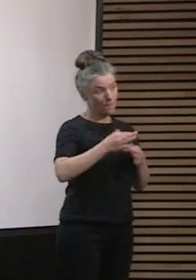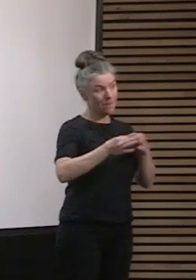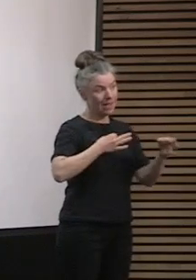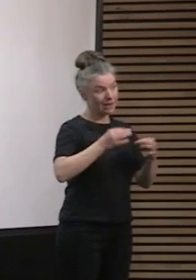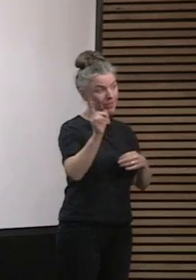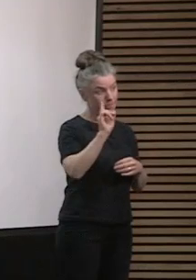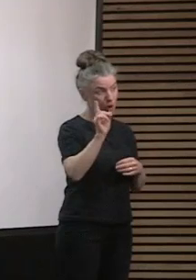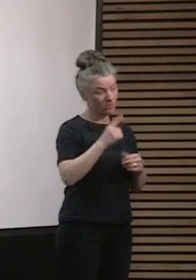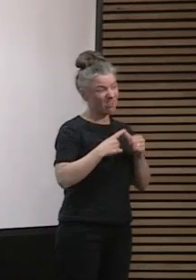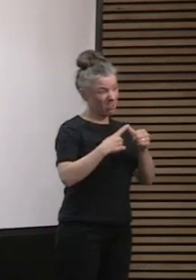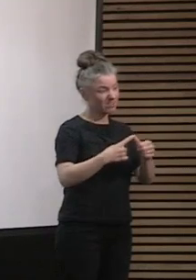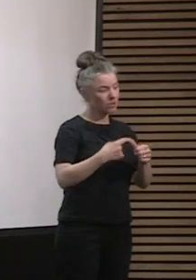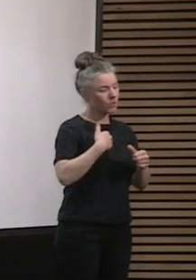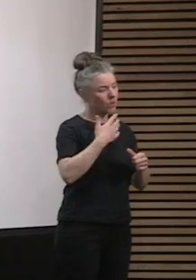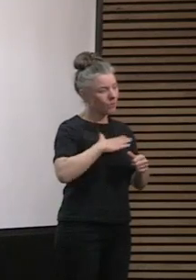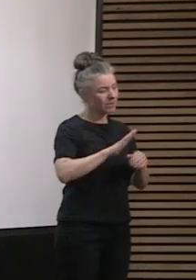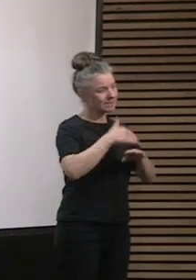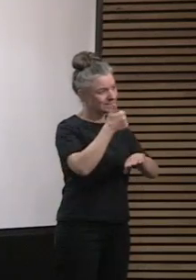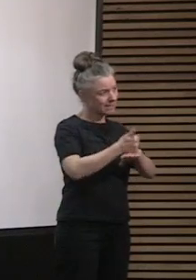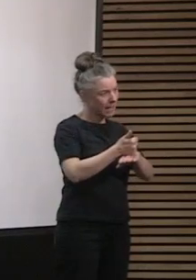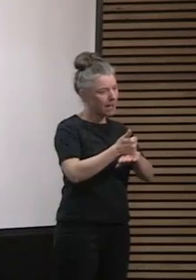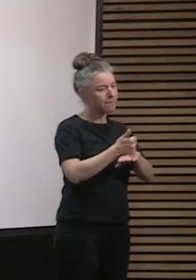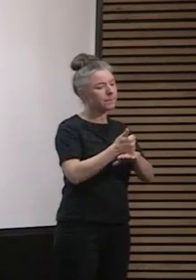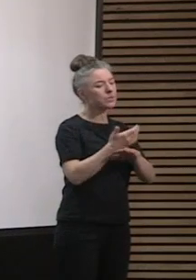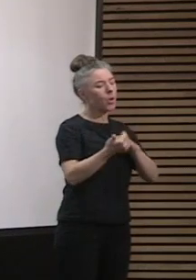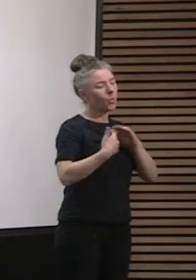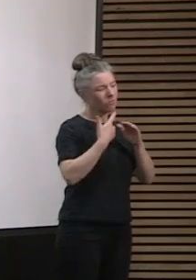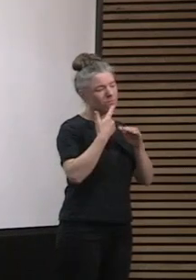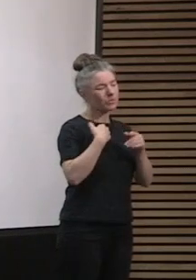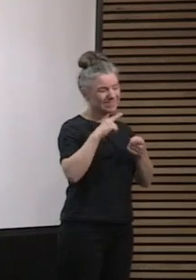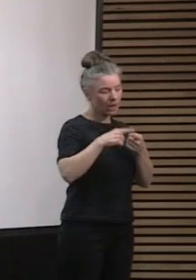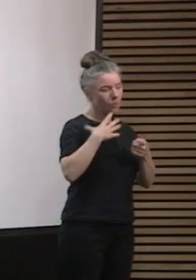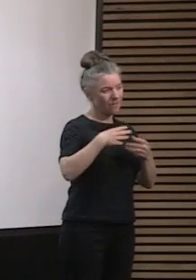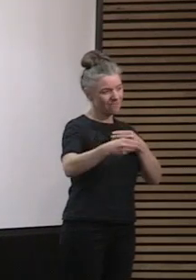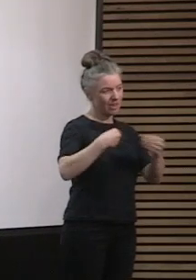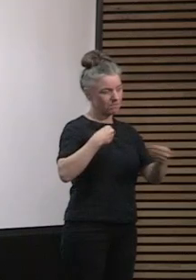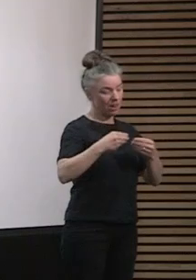yes, but what we want to be able to do is set up a scheme that enables us to be flexible and adaptable.